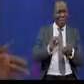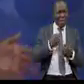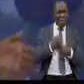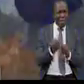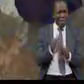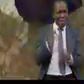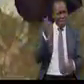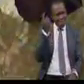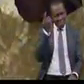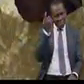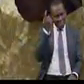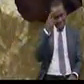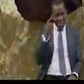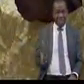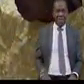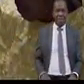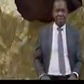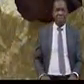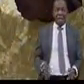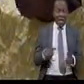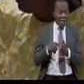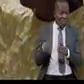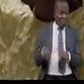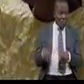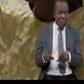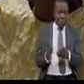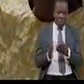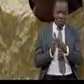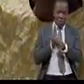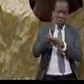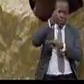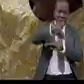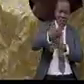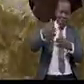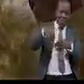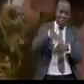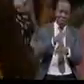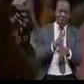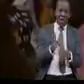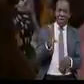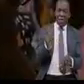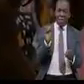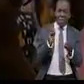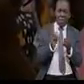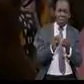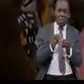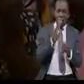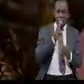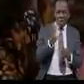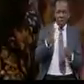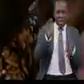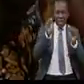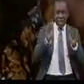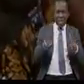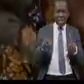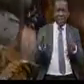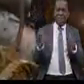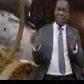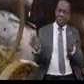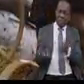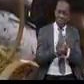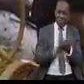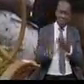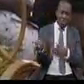over. Yeah. No sea will drown you. Yeah. No sea will drown your